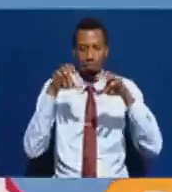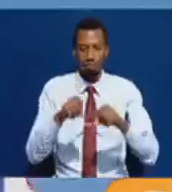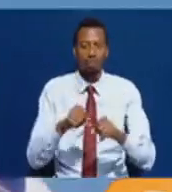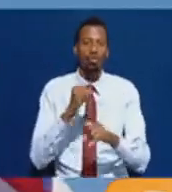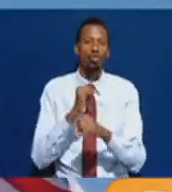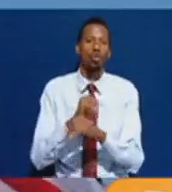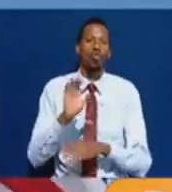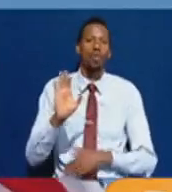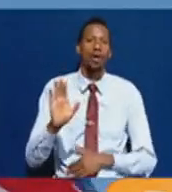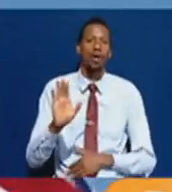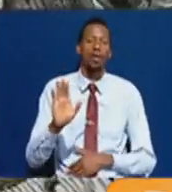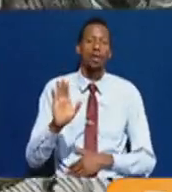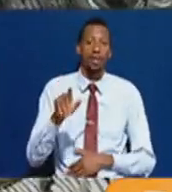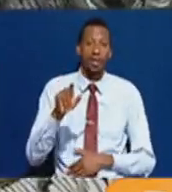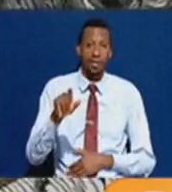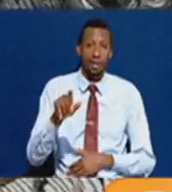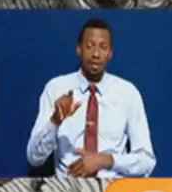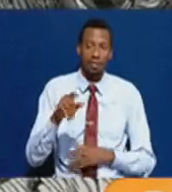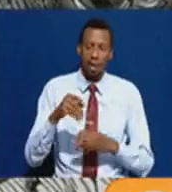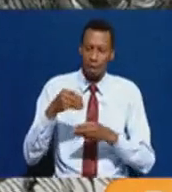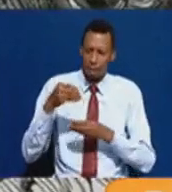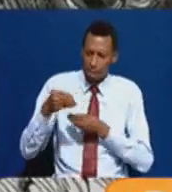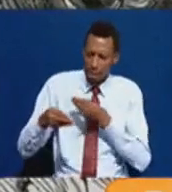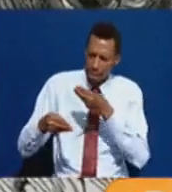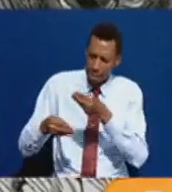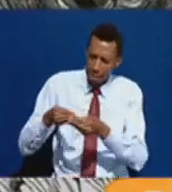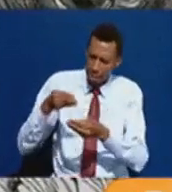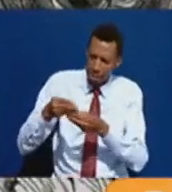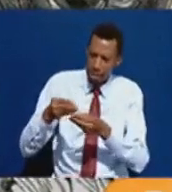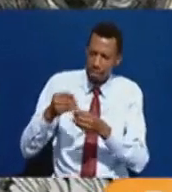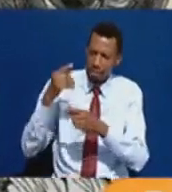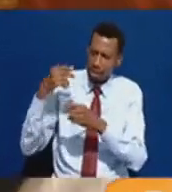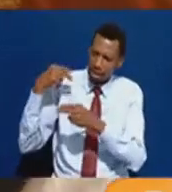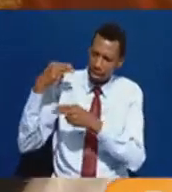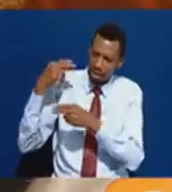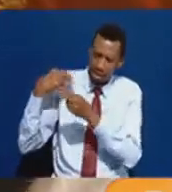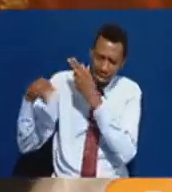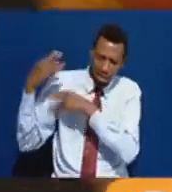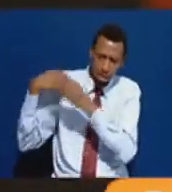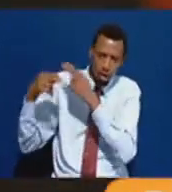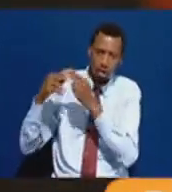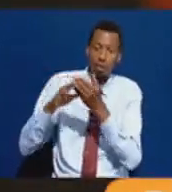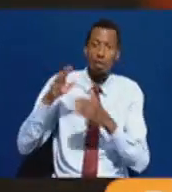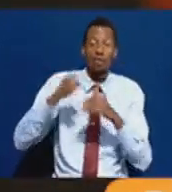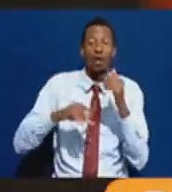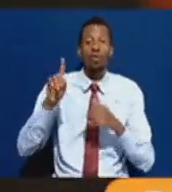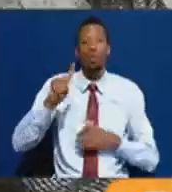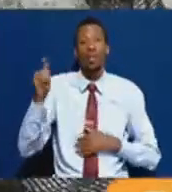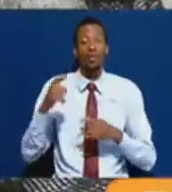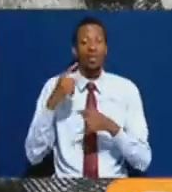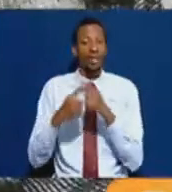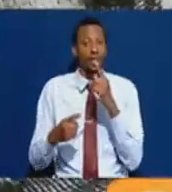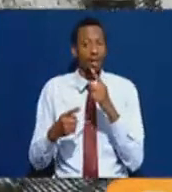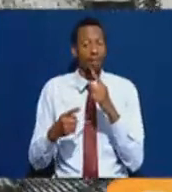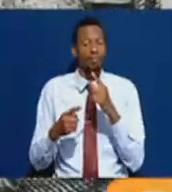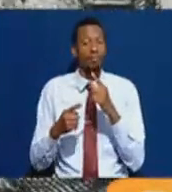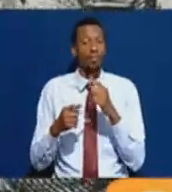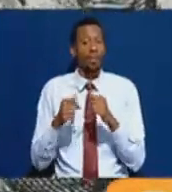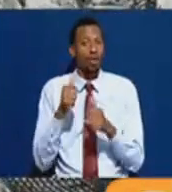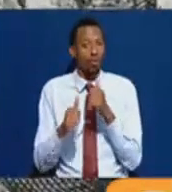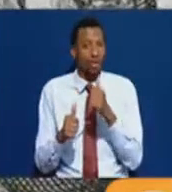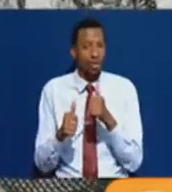His ascension followed in the long-established history spanning over 1,000 years and one that has been practiced each time a new king or